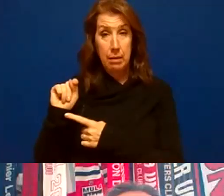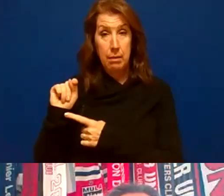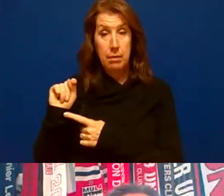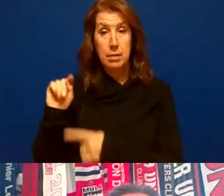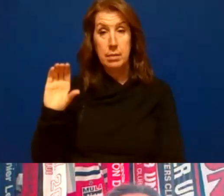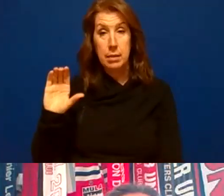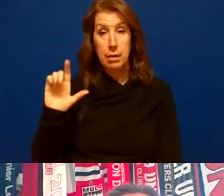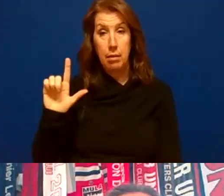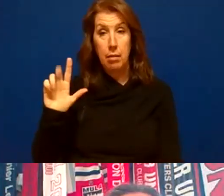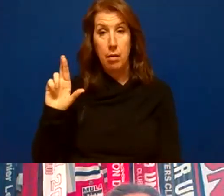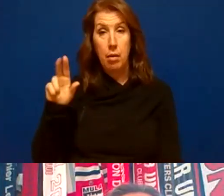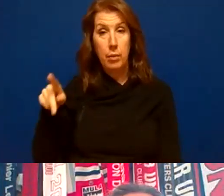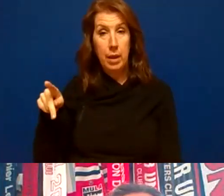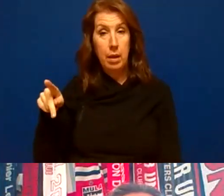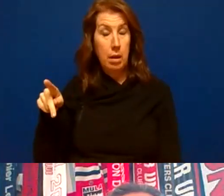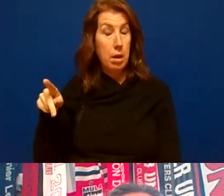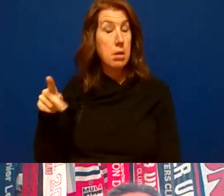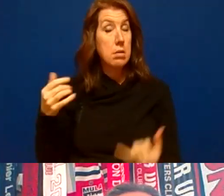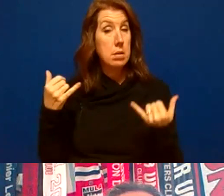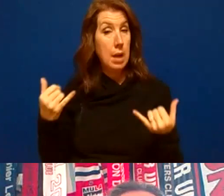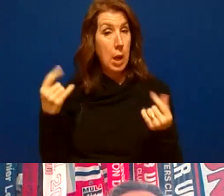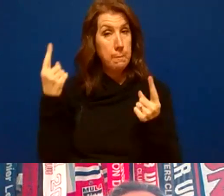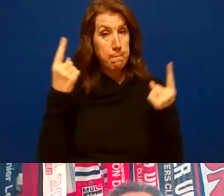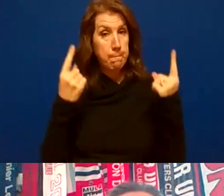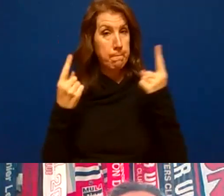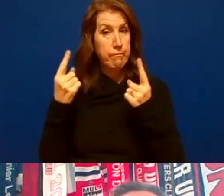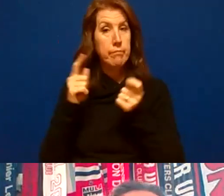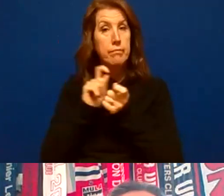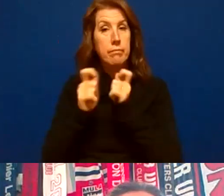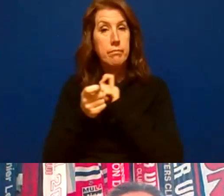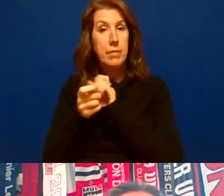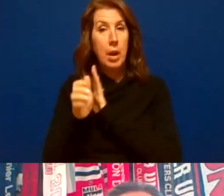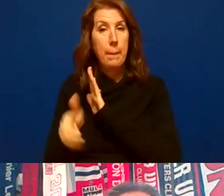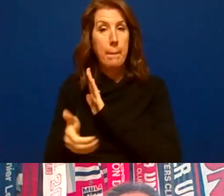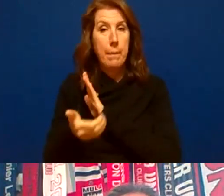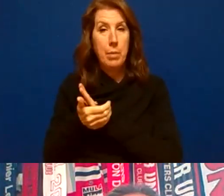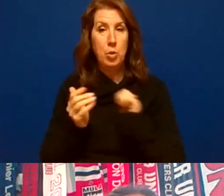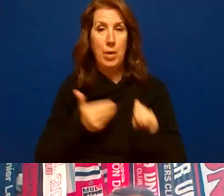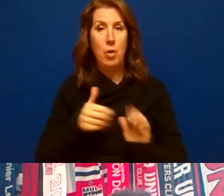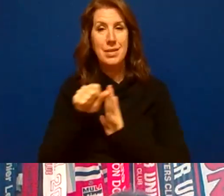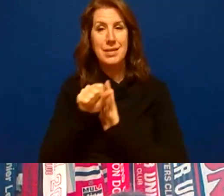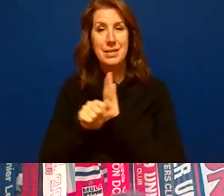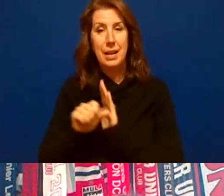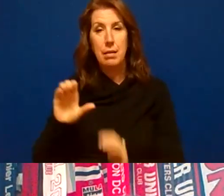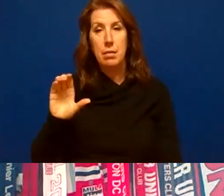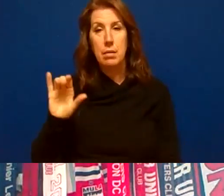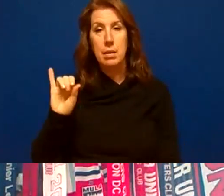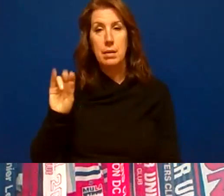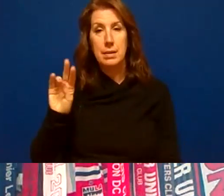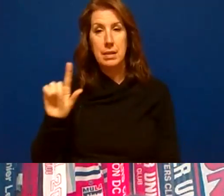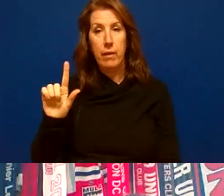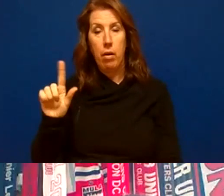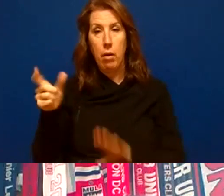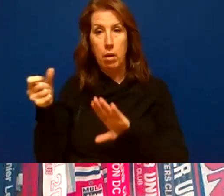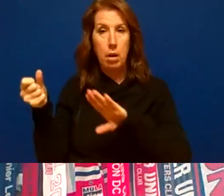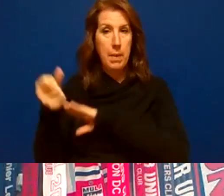are looking at potential amendments to our state civil commitment statute. And I would actually also